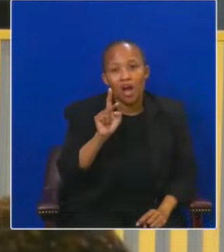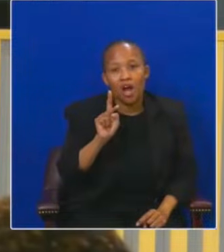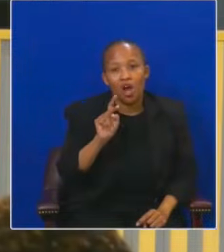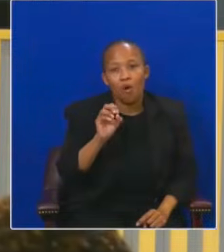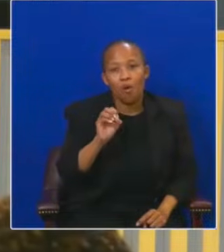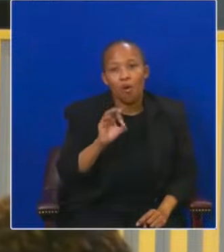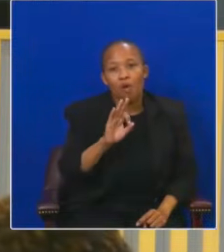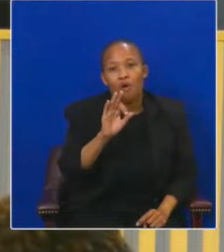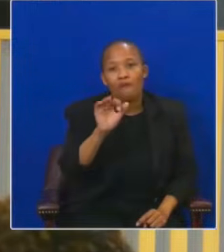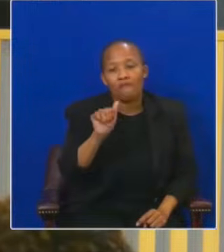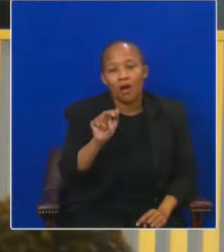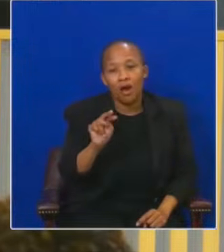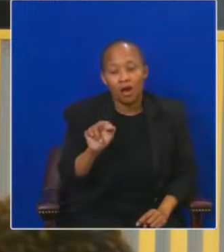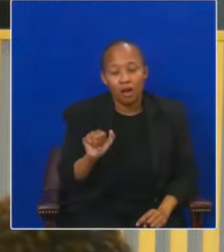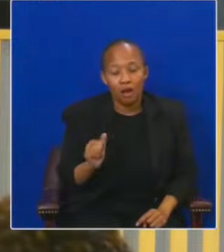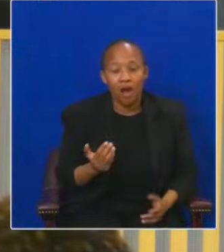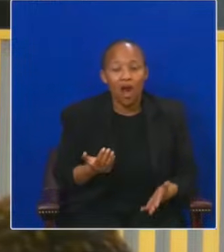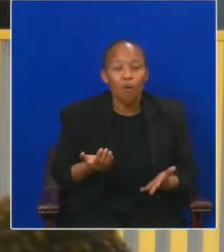was